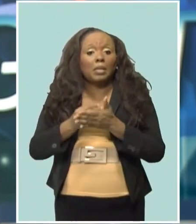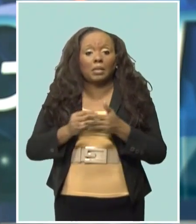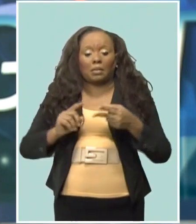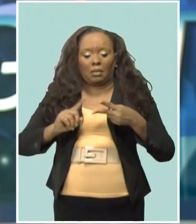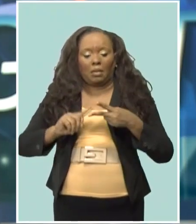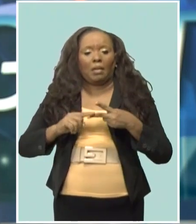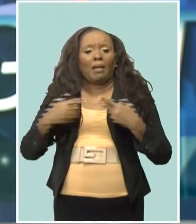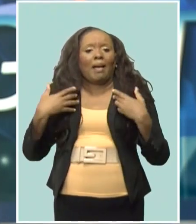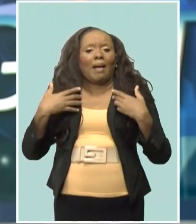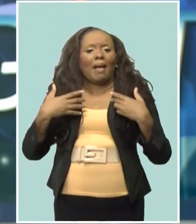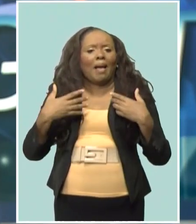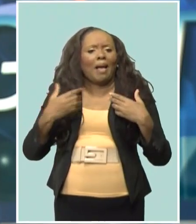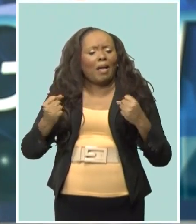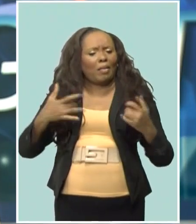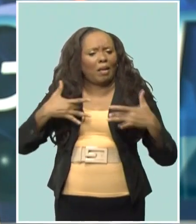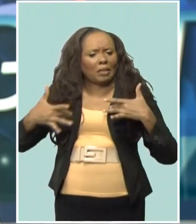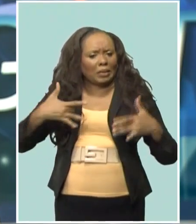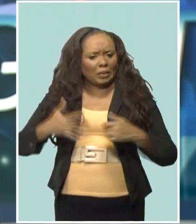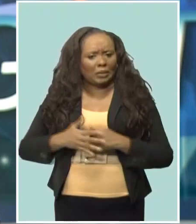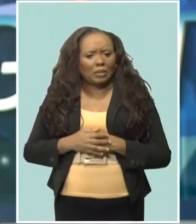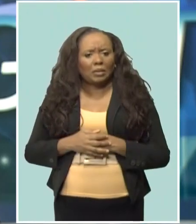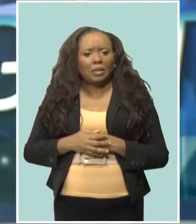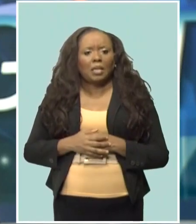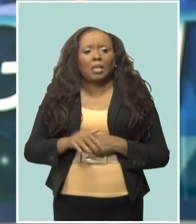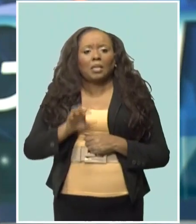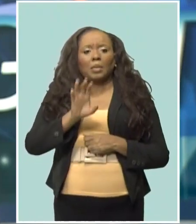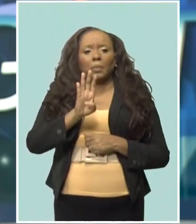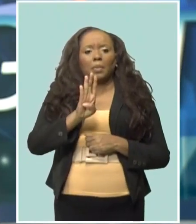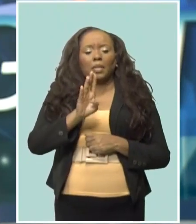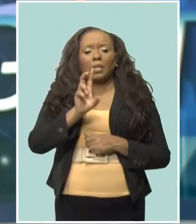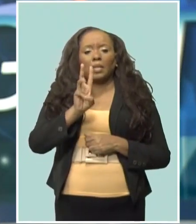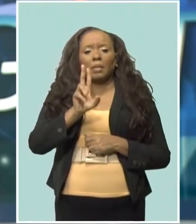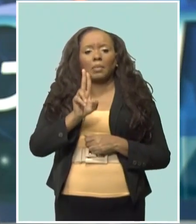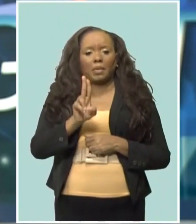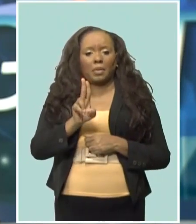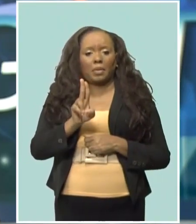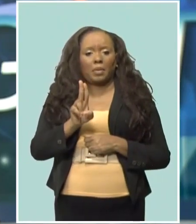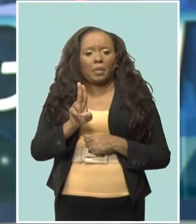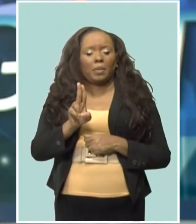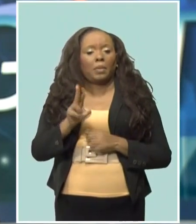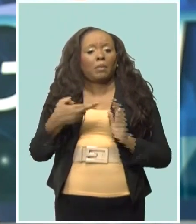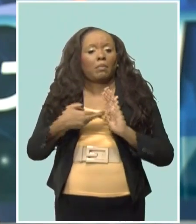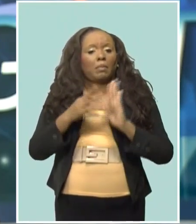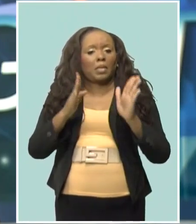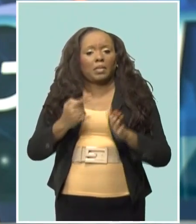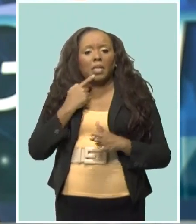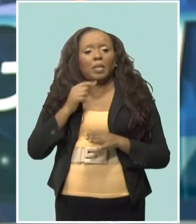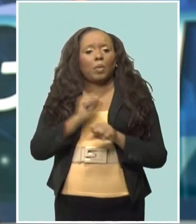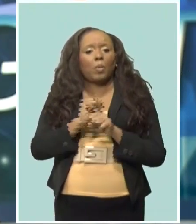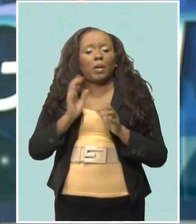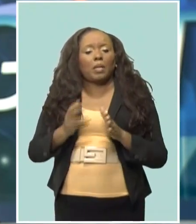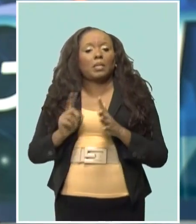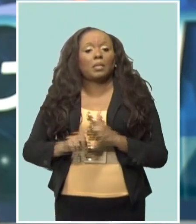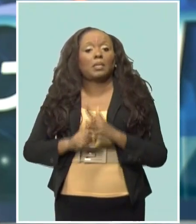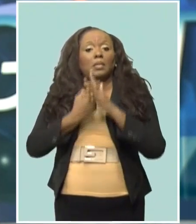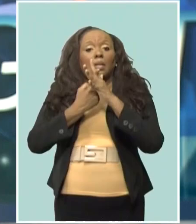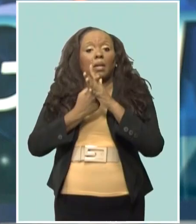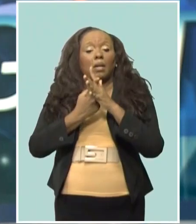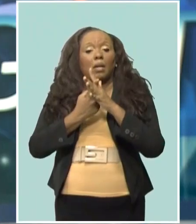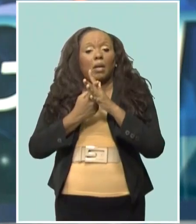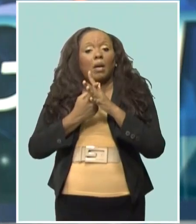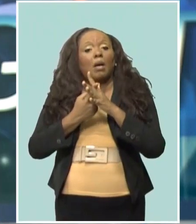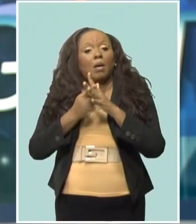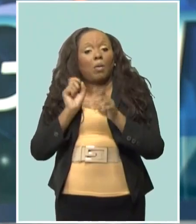Deputy General Secretary Dwayne Paul says workers returned to work last week, but they insist that outstanding matters